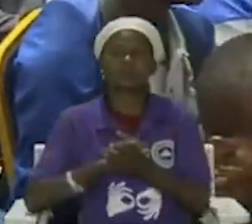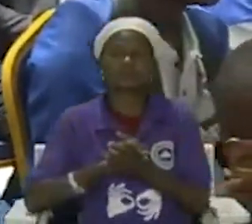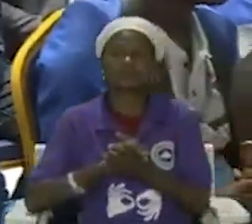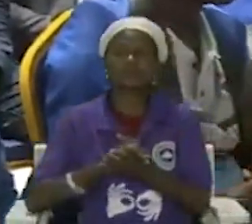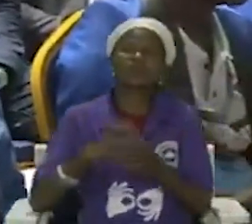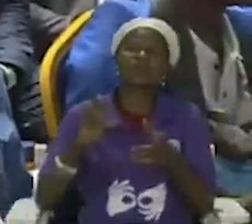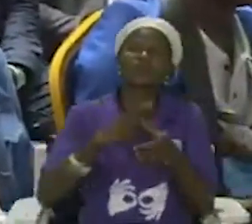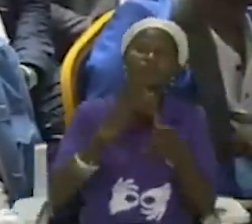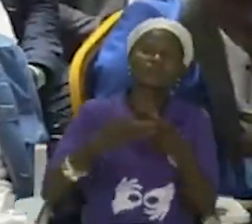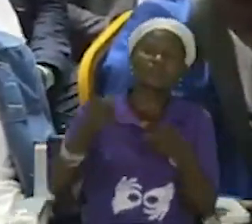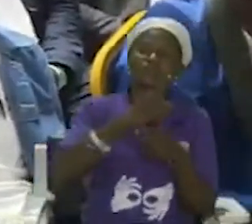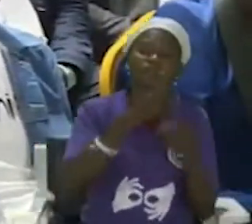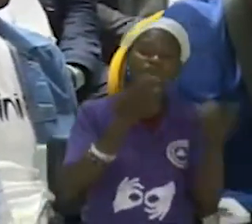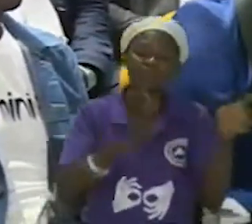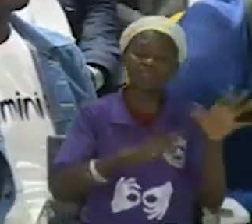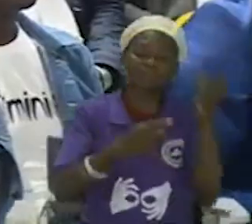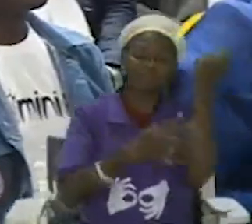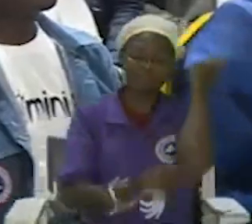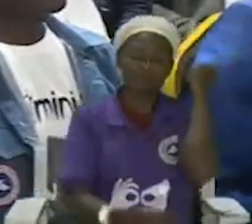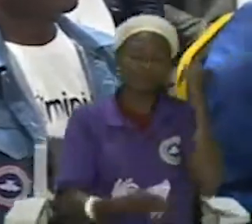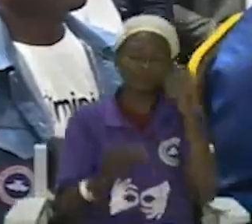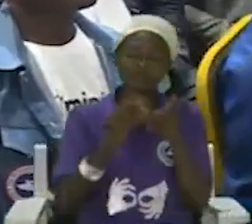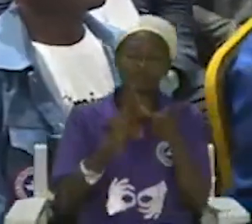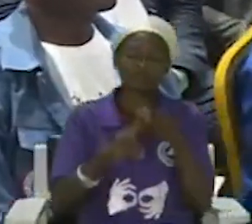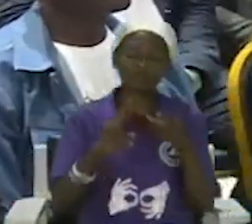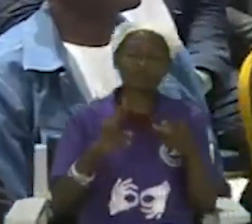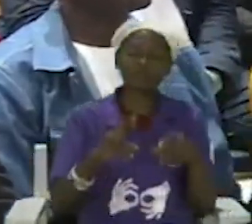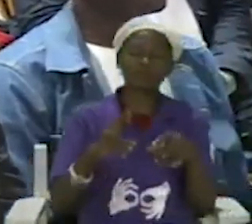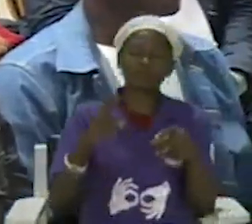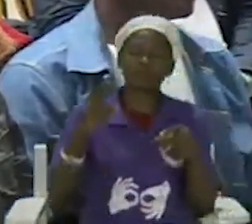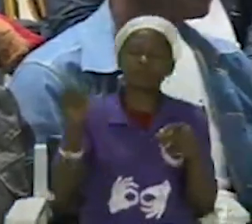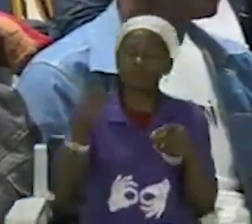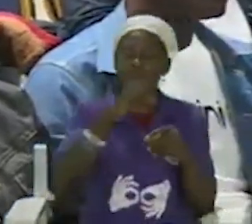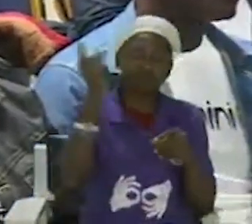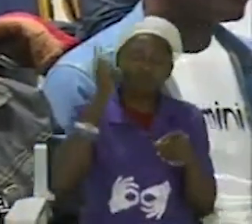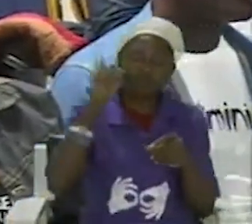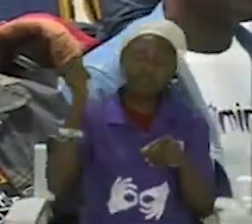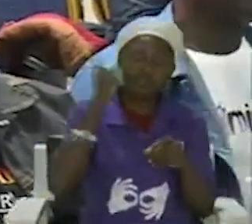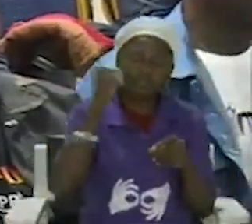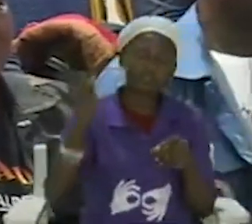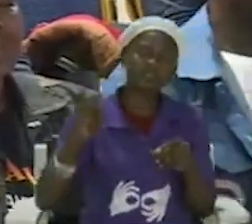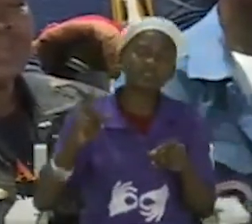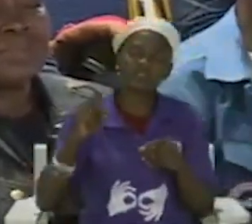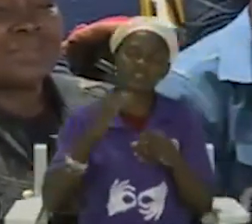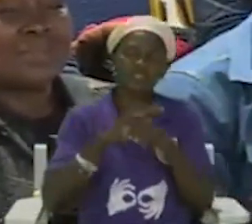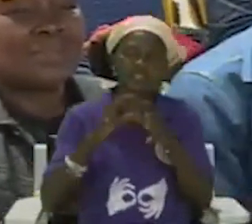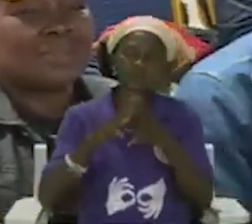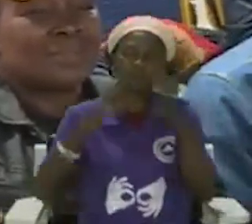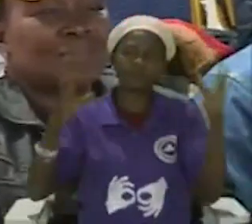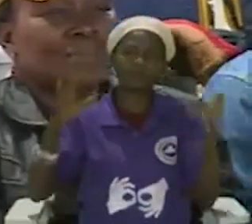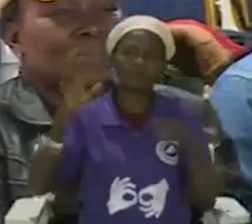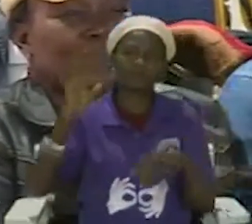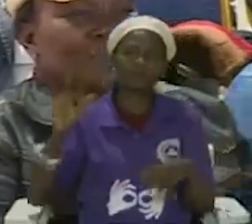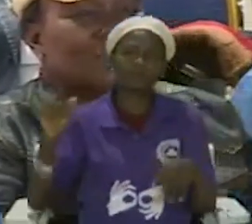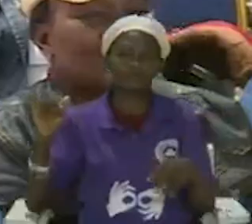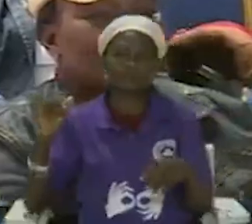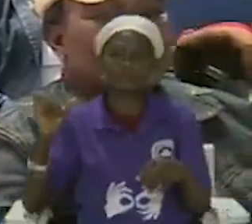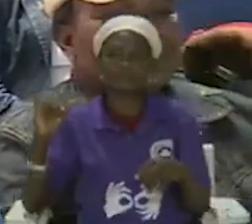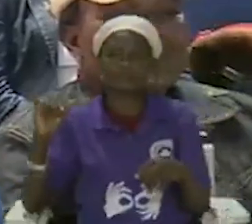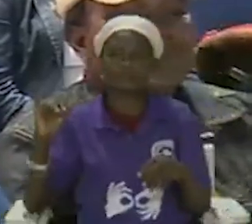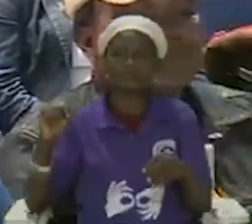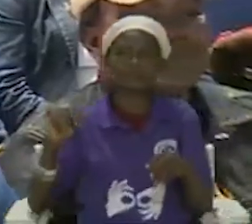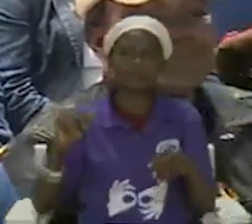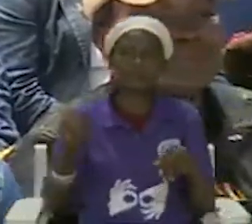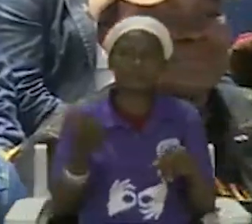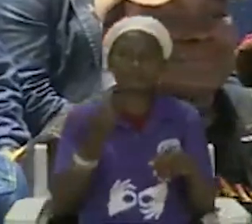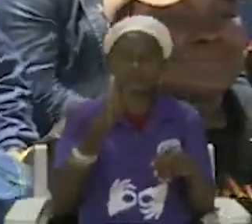Whether you die of poverty or you live in abundance. How many of you